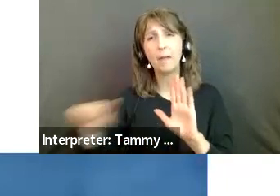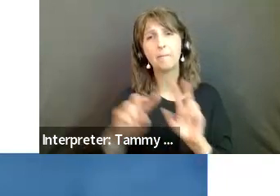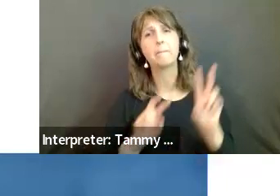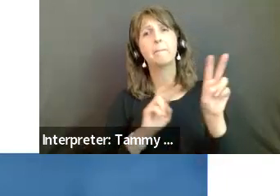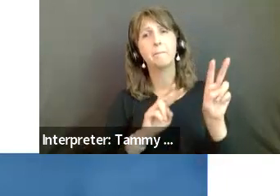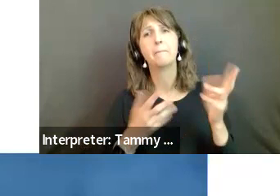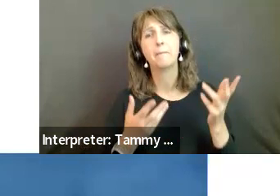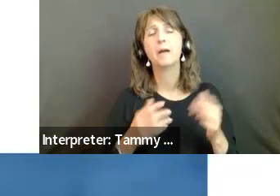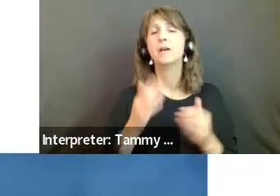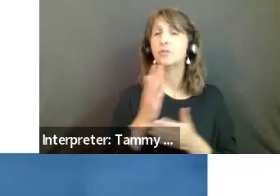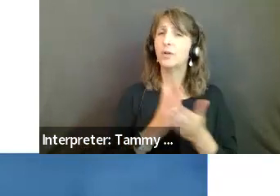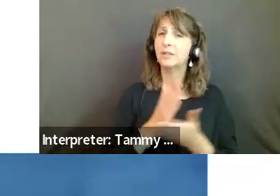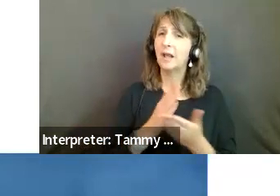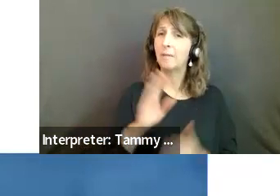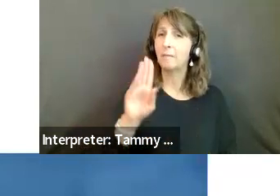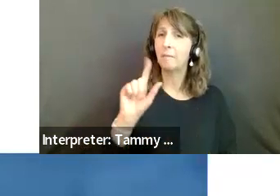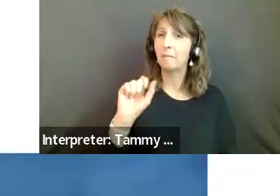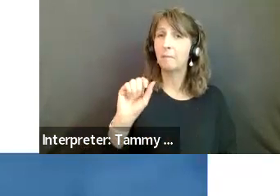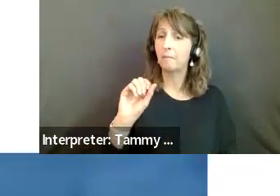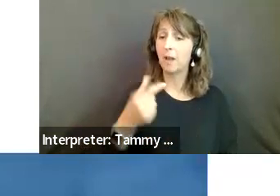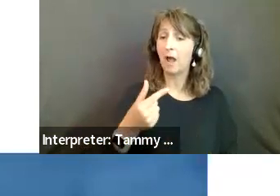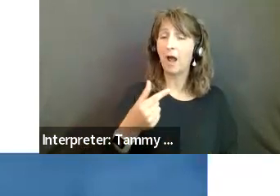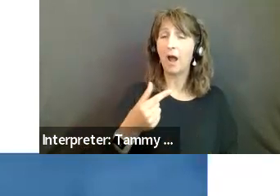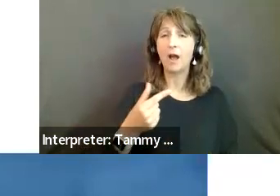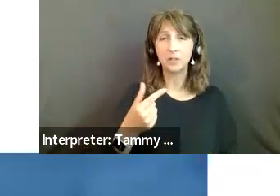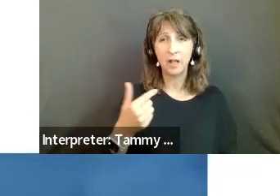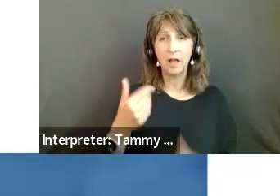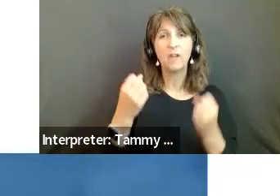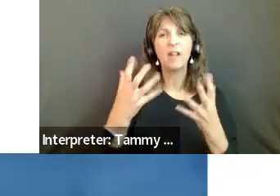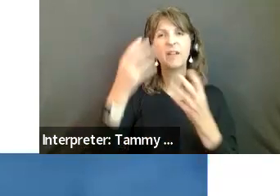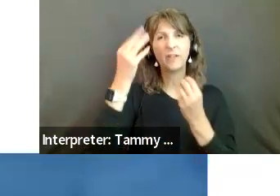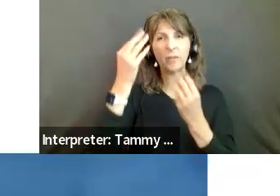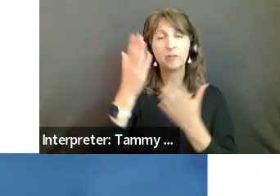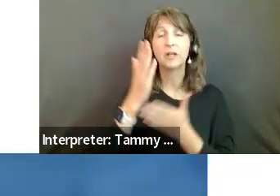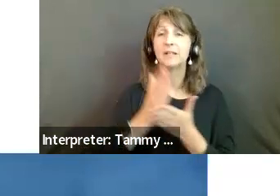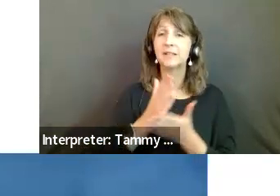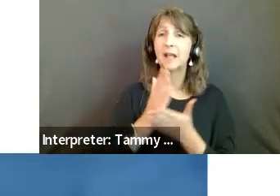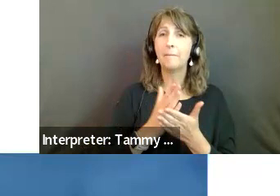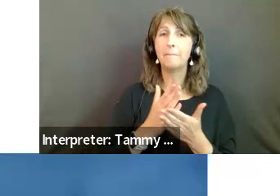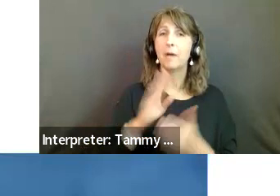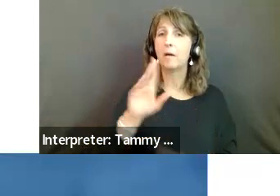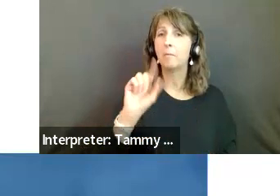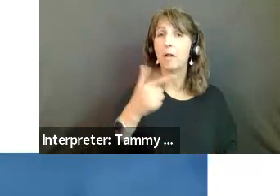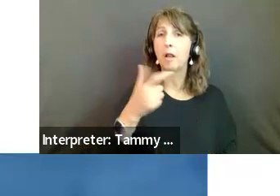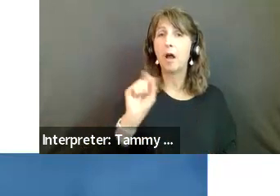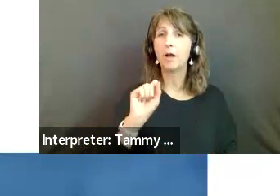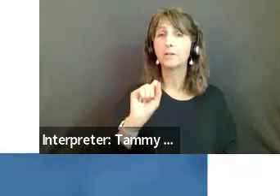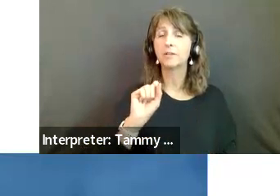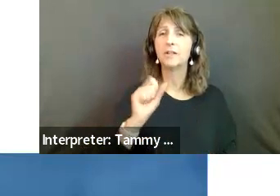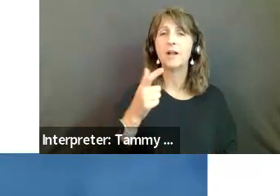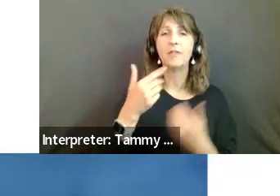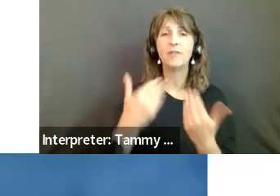some blog pieces that are very informative, that give you a lot of information. And then we also have some that just remind you, you're not